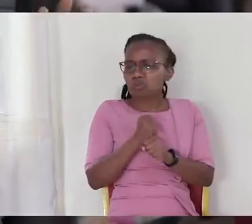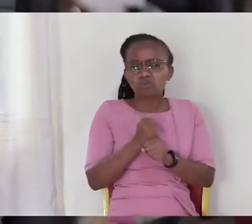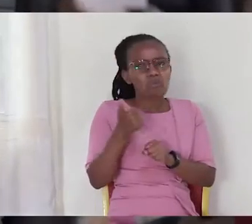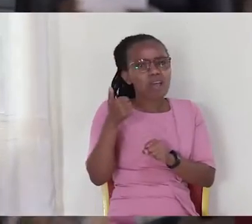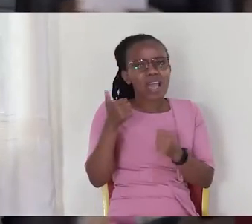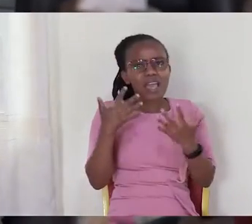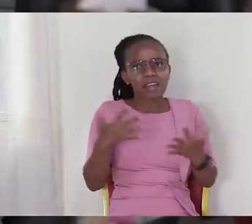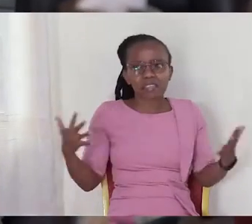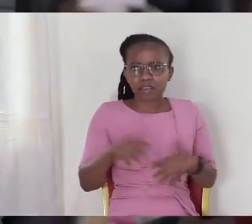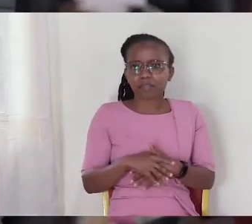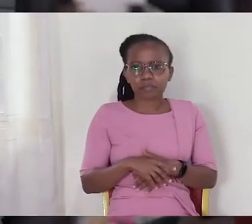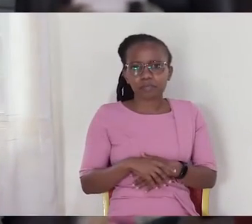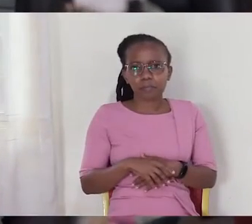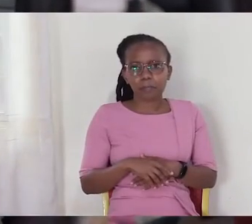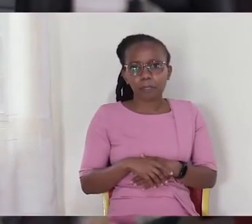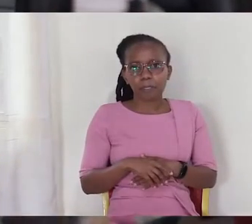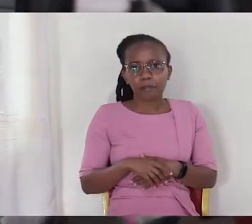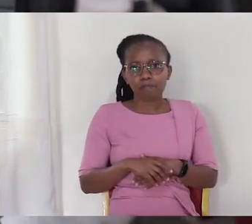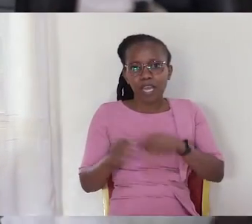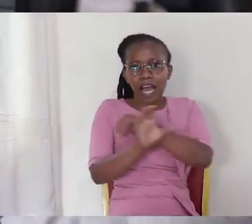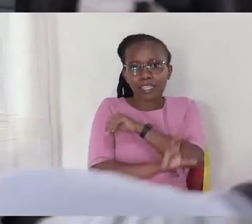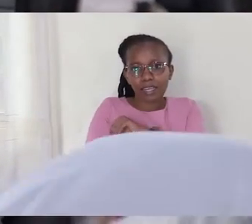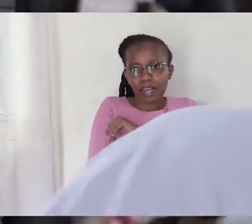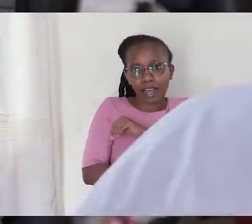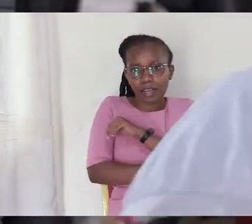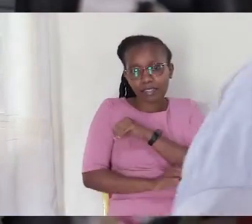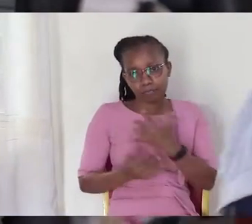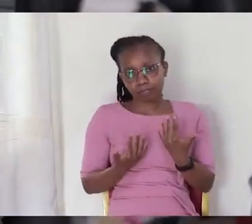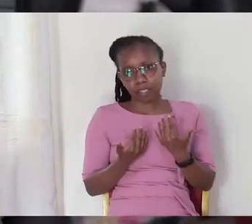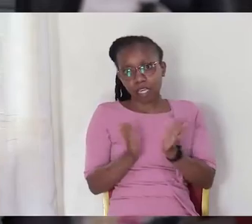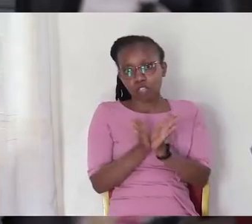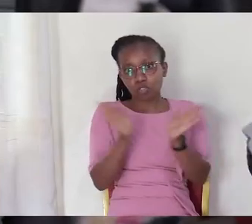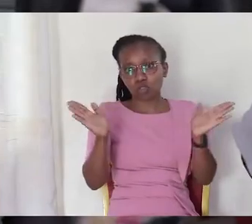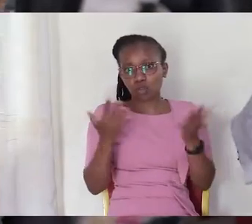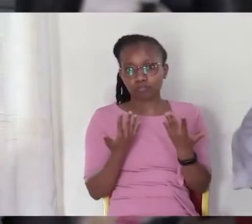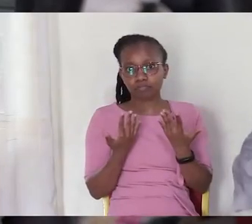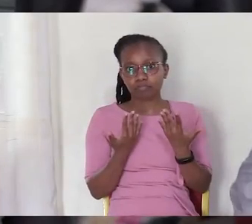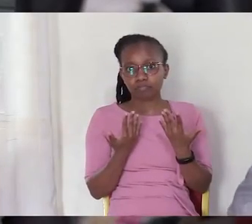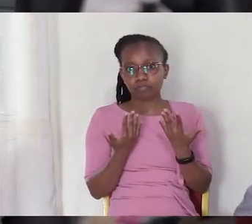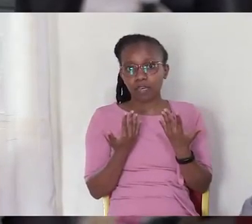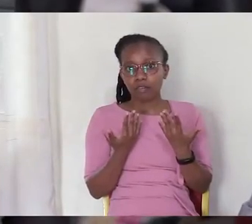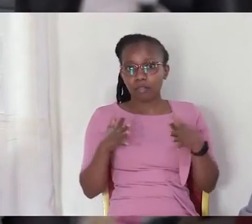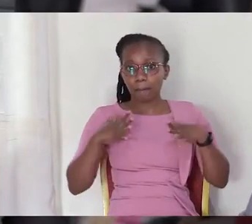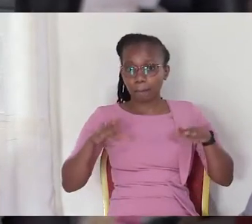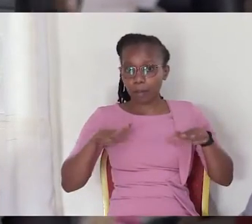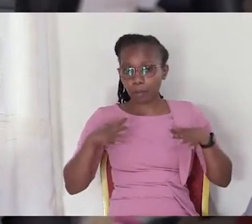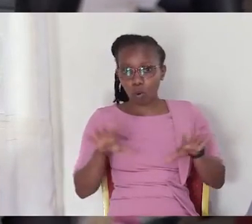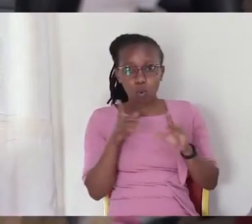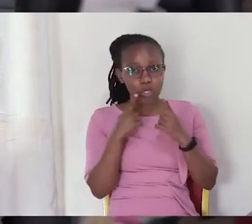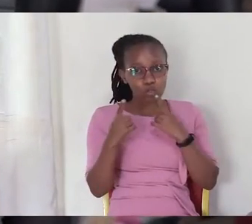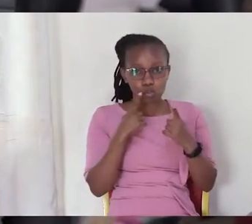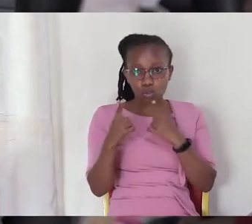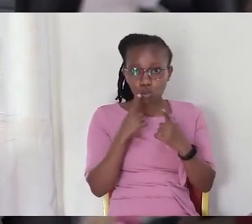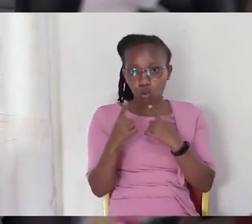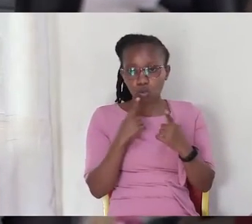I think this is also part of things we need to deal with as a country. So generally, the people we spoke to, they went through